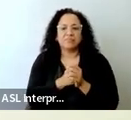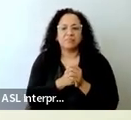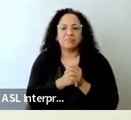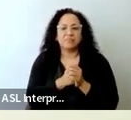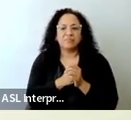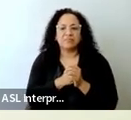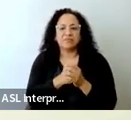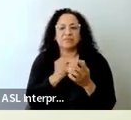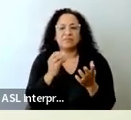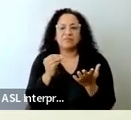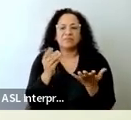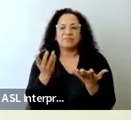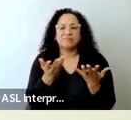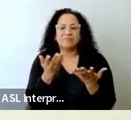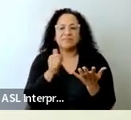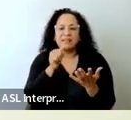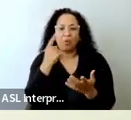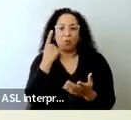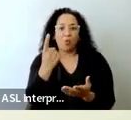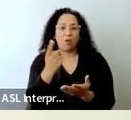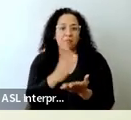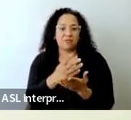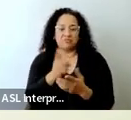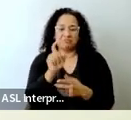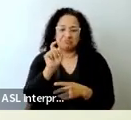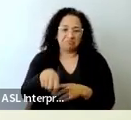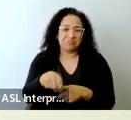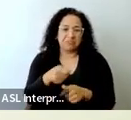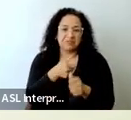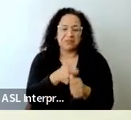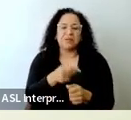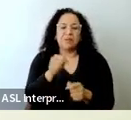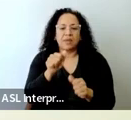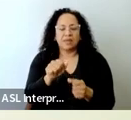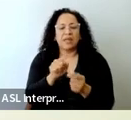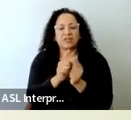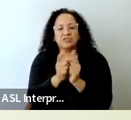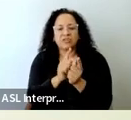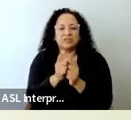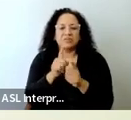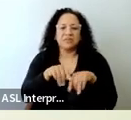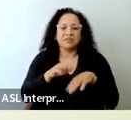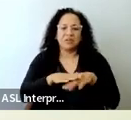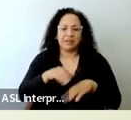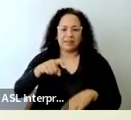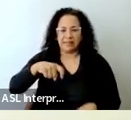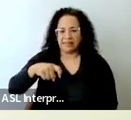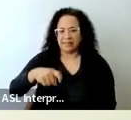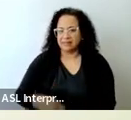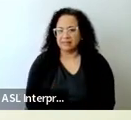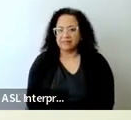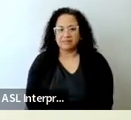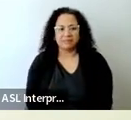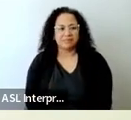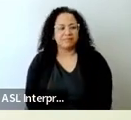You know, so it's not, you know, one budget, that's what you get. It can be adjusted based on the need. Next slide.